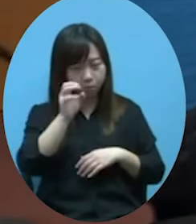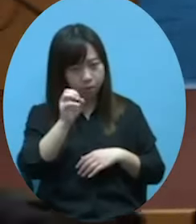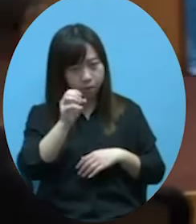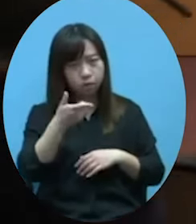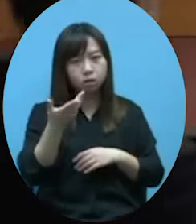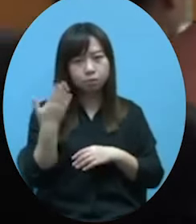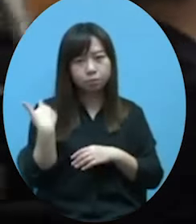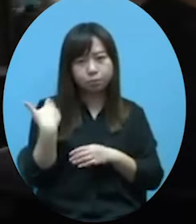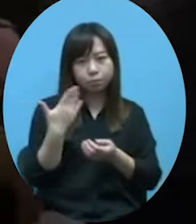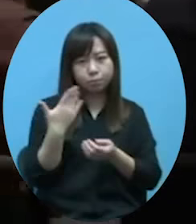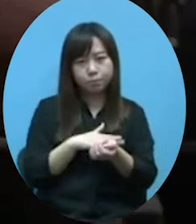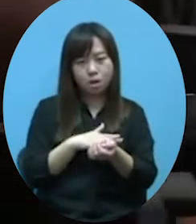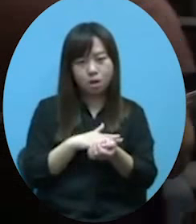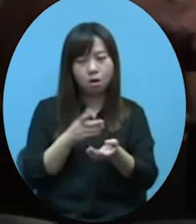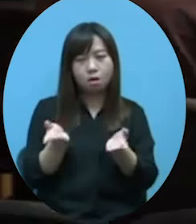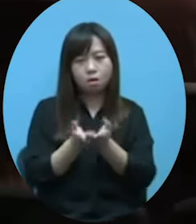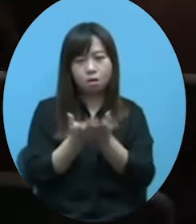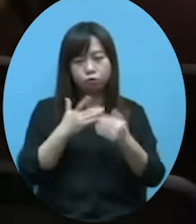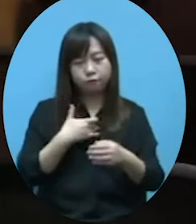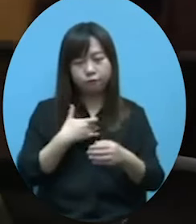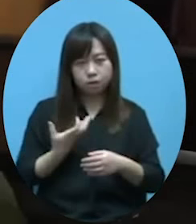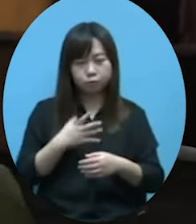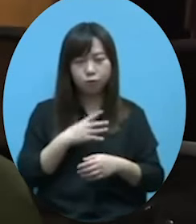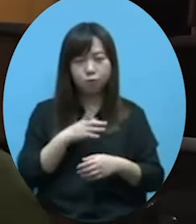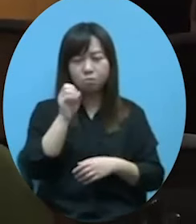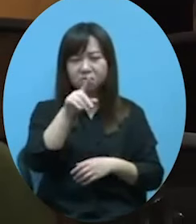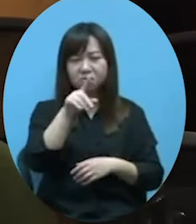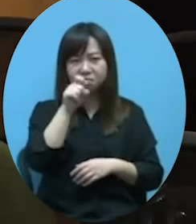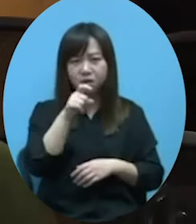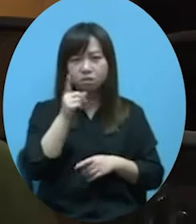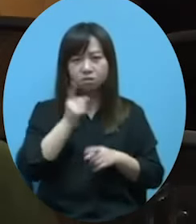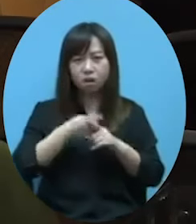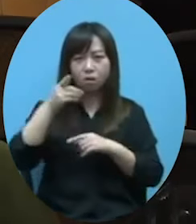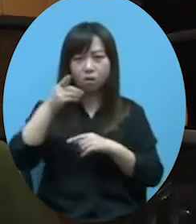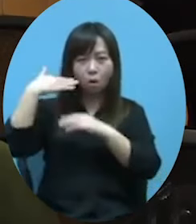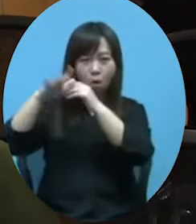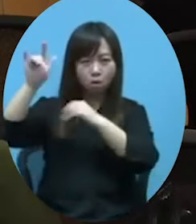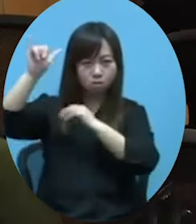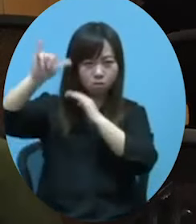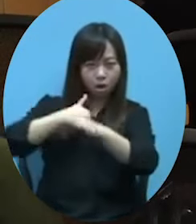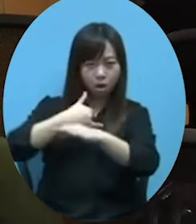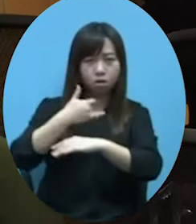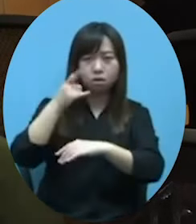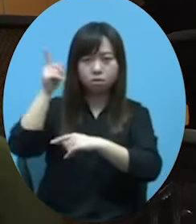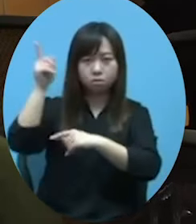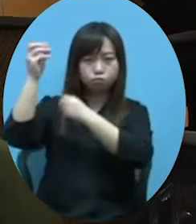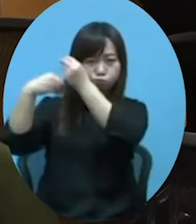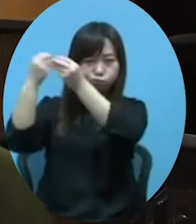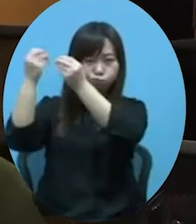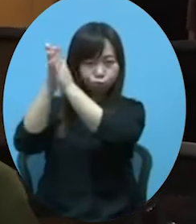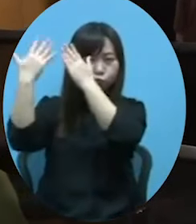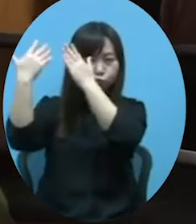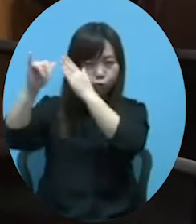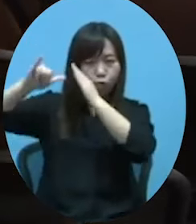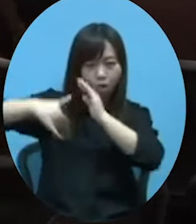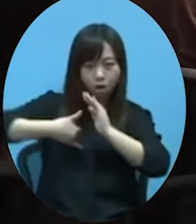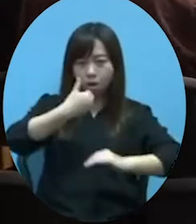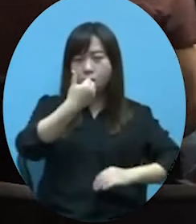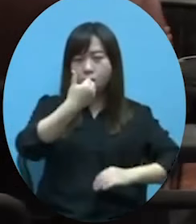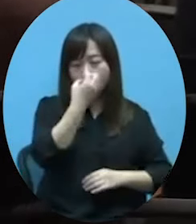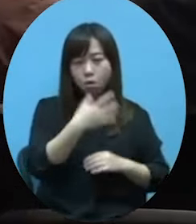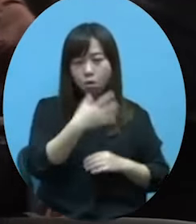imported case and what sort of follow up measures you're doing to check maybe other people in that tour group who are on the flight to make sure they're not infected